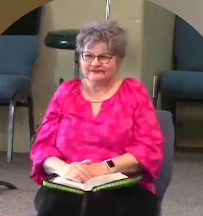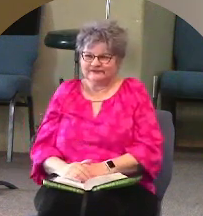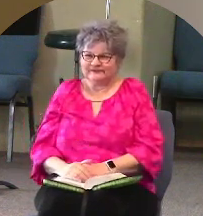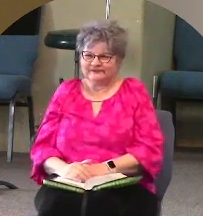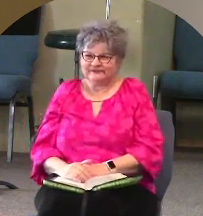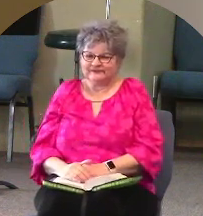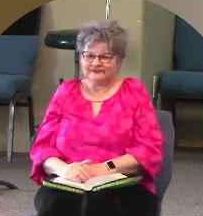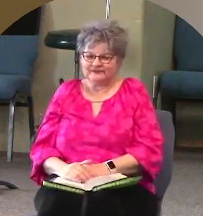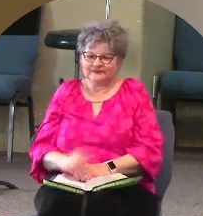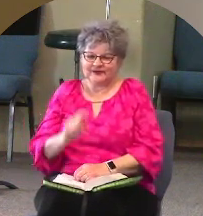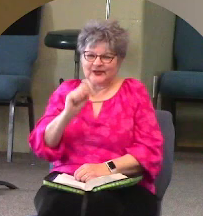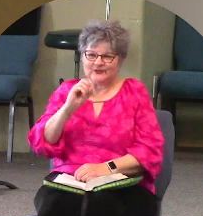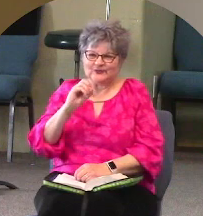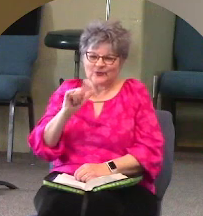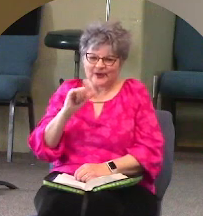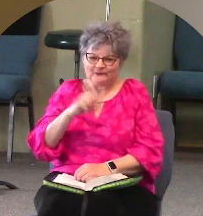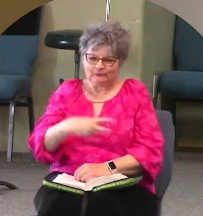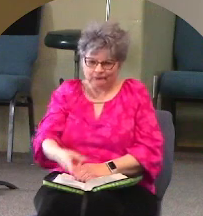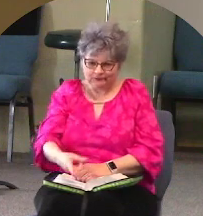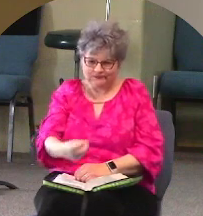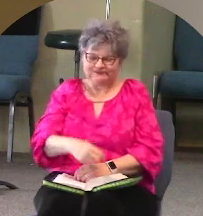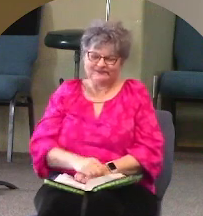A toy falls on the floor.